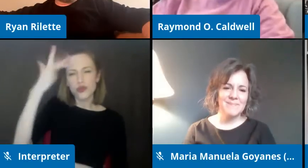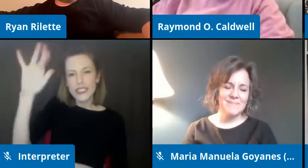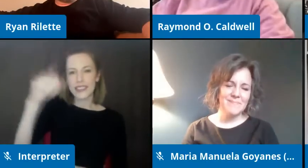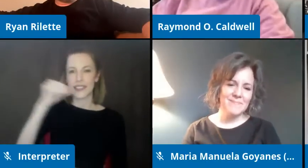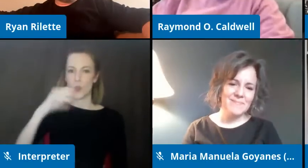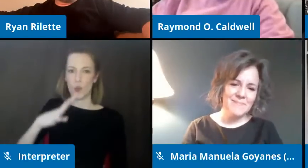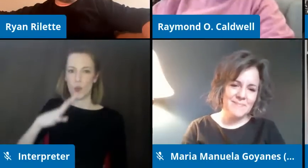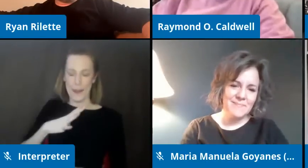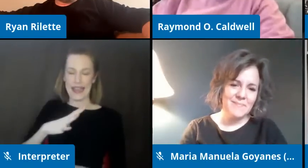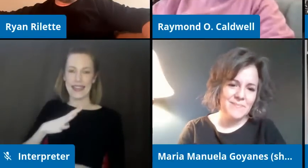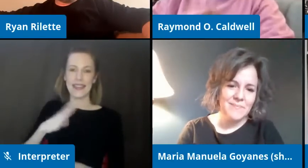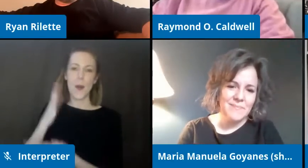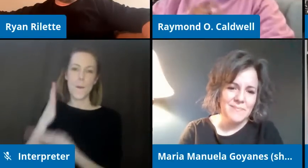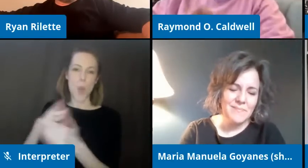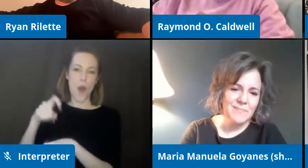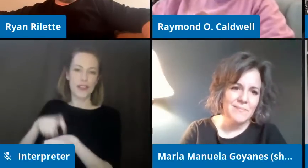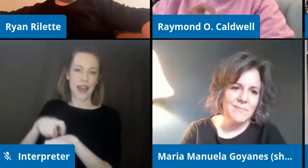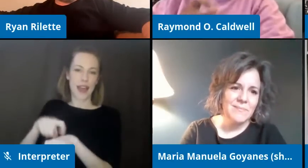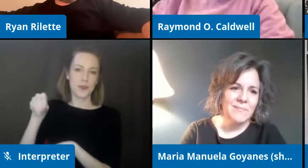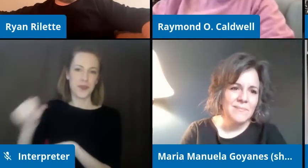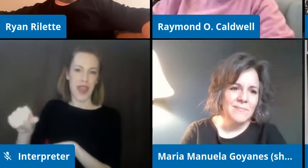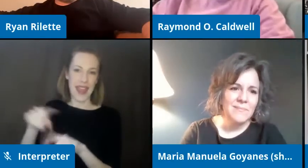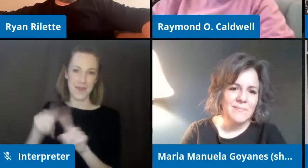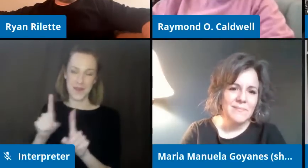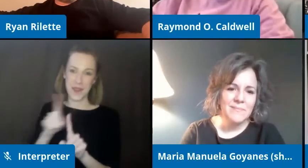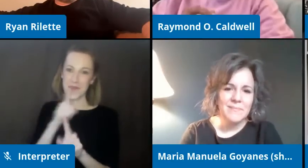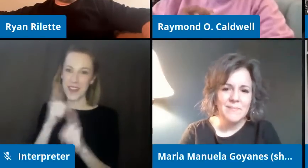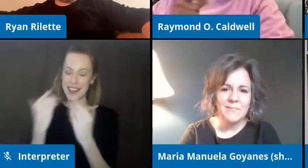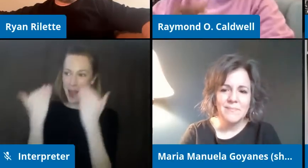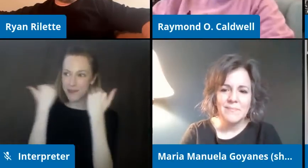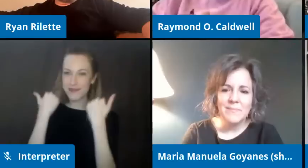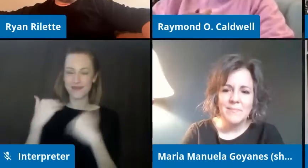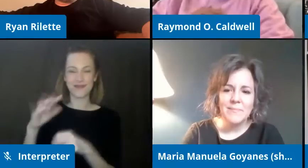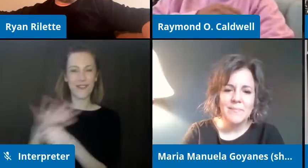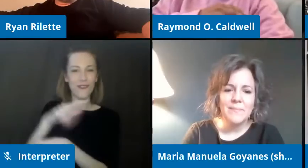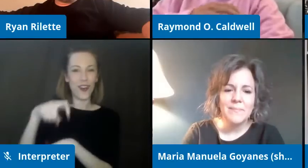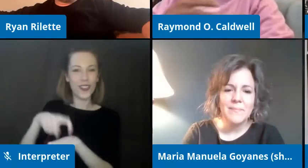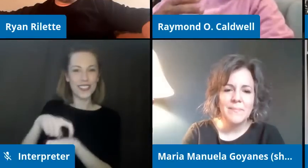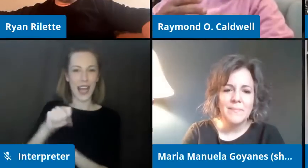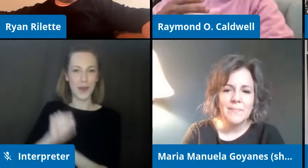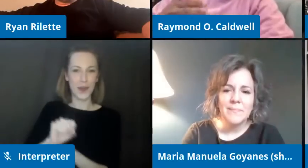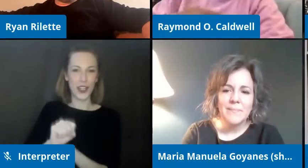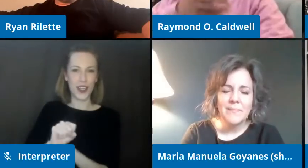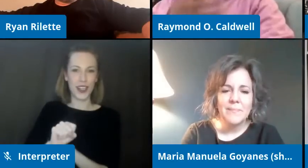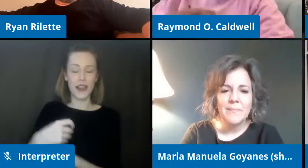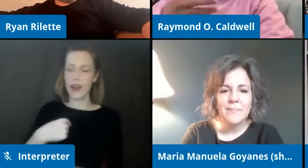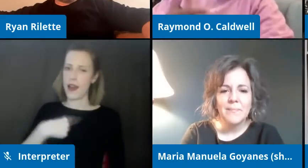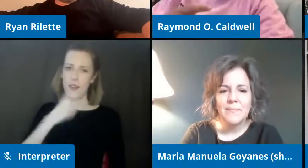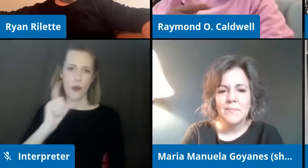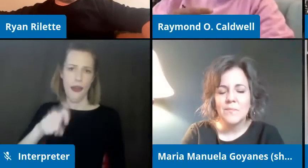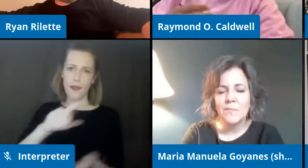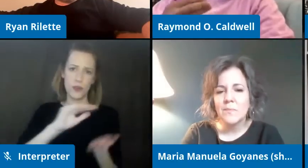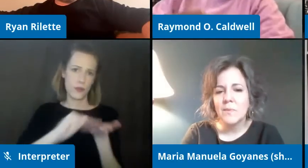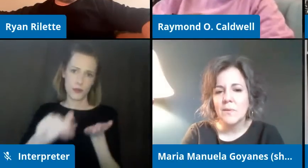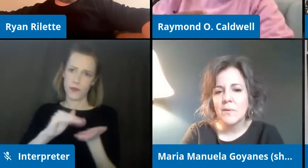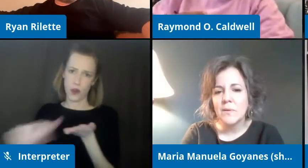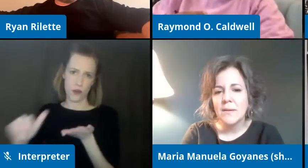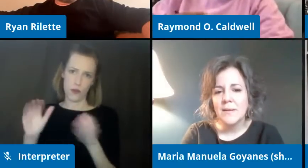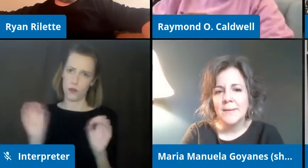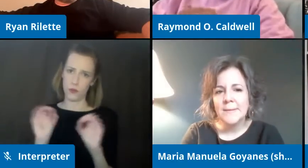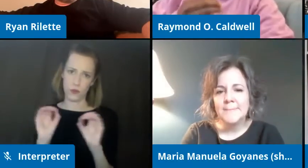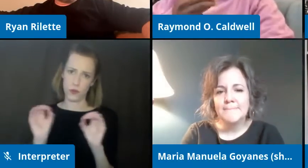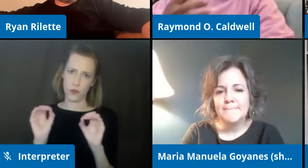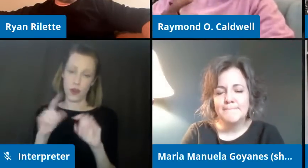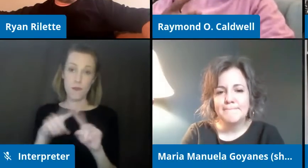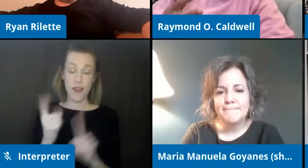pay. So no, I don't have to furlough anyone, but what this has done is it's thrown a major wrench. It takes a long time for five